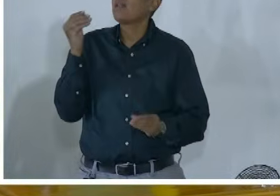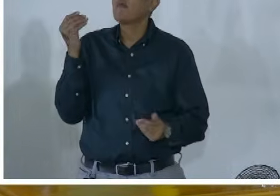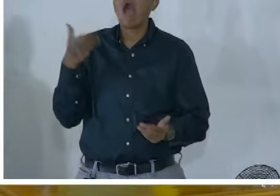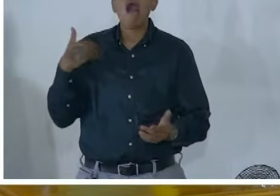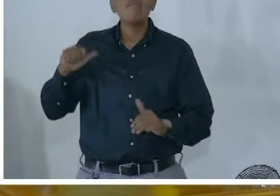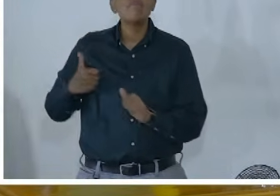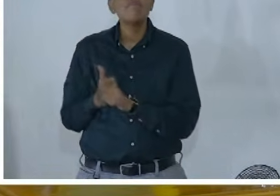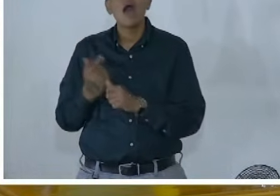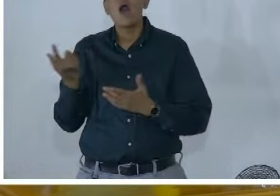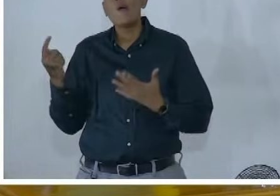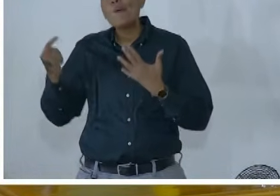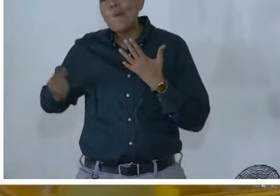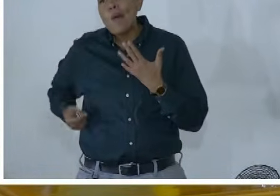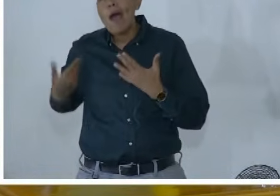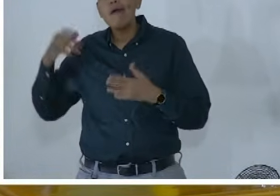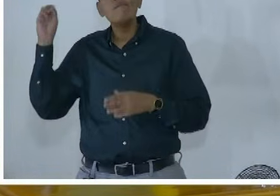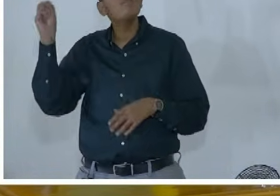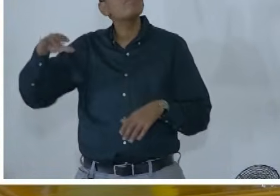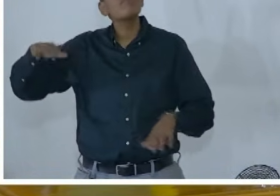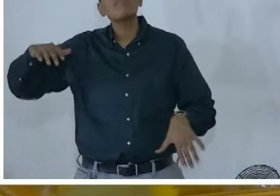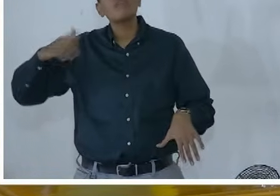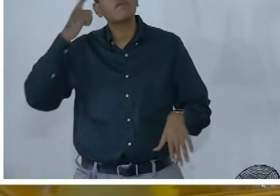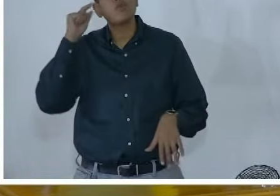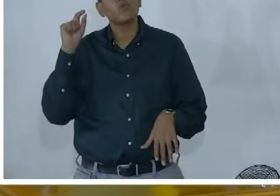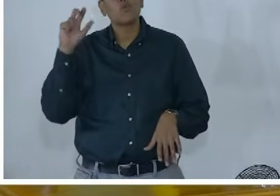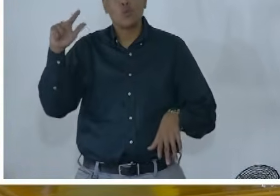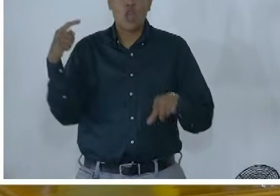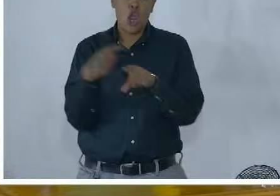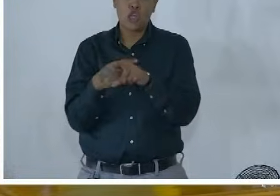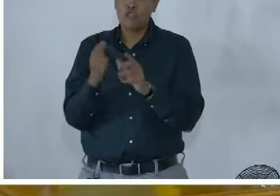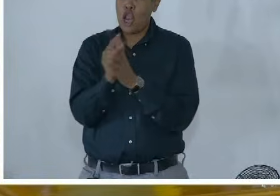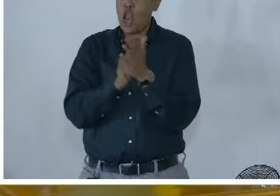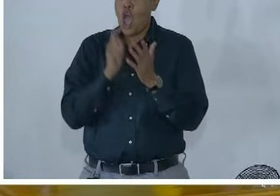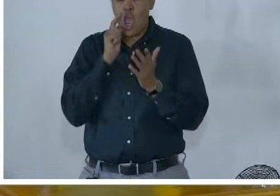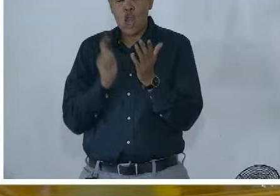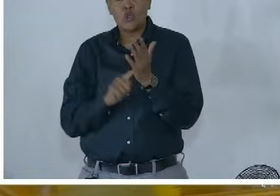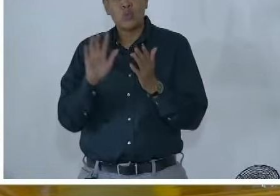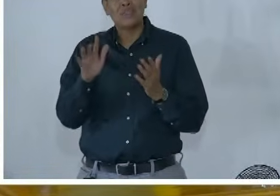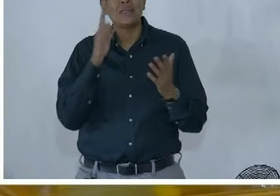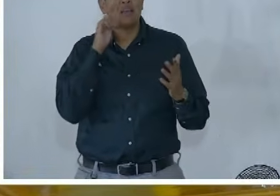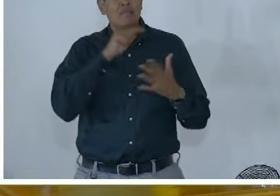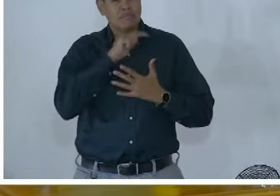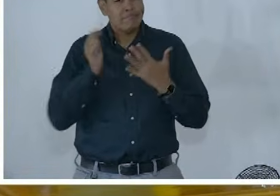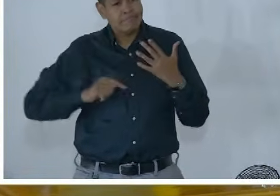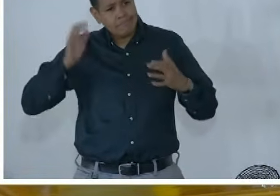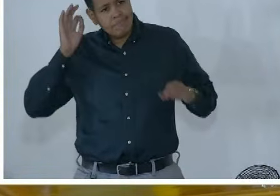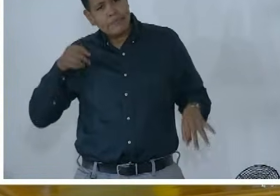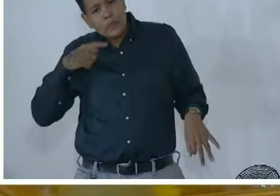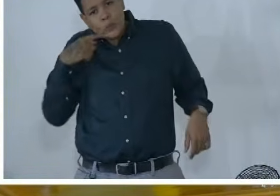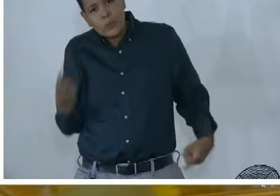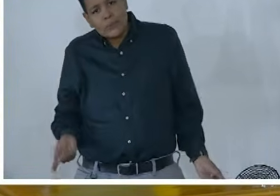Commission for the year 2023 contrary to law and notice of its indicative rulings.